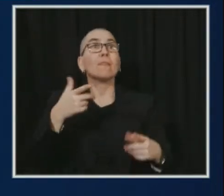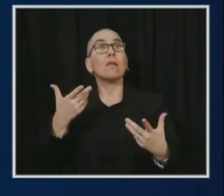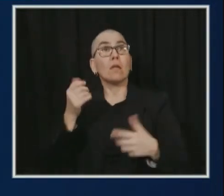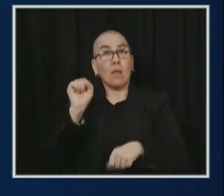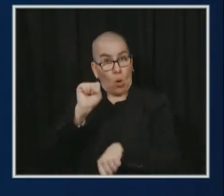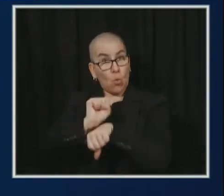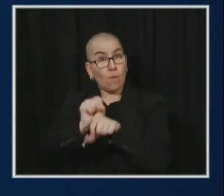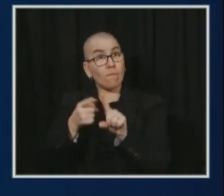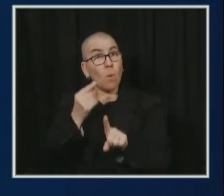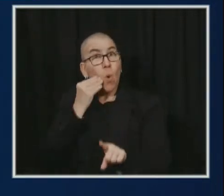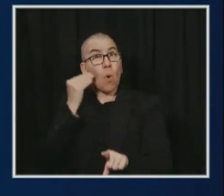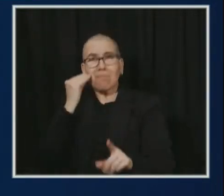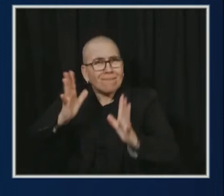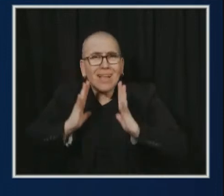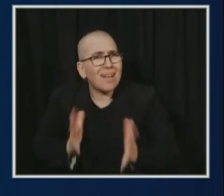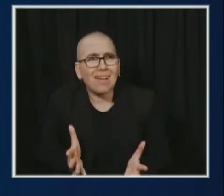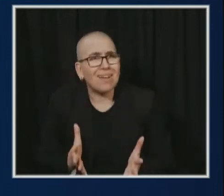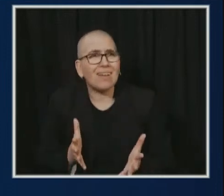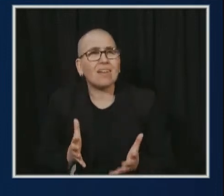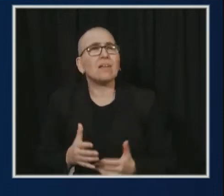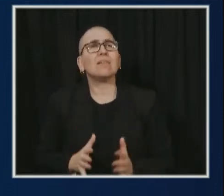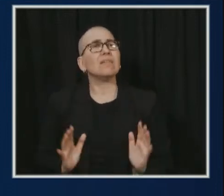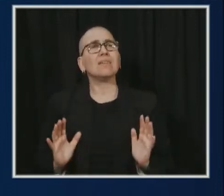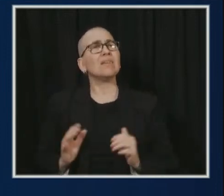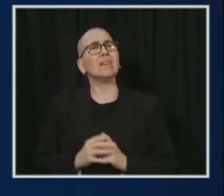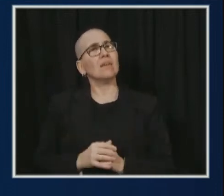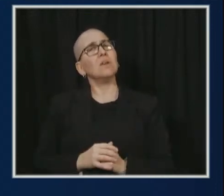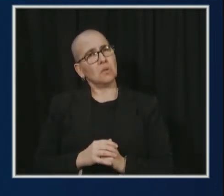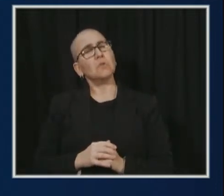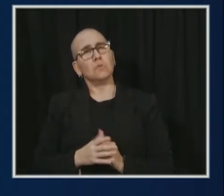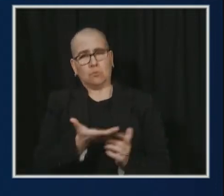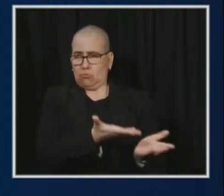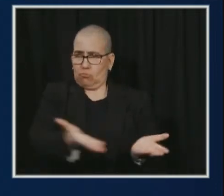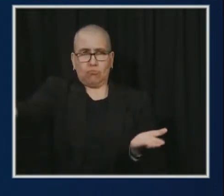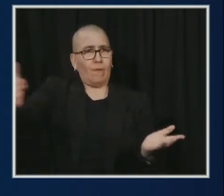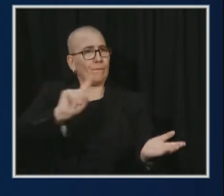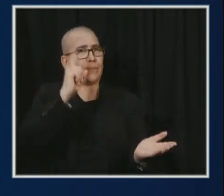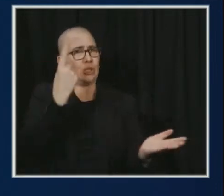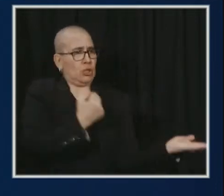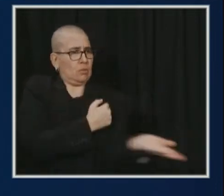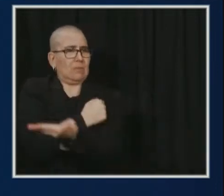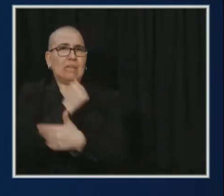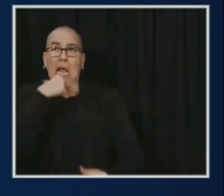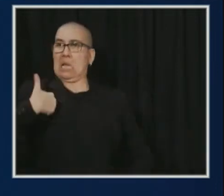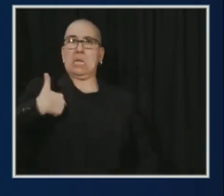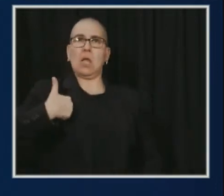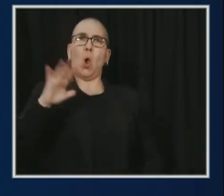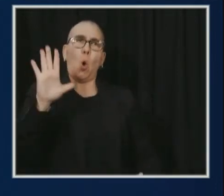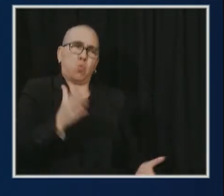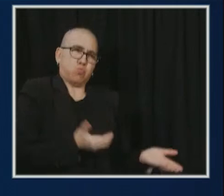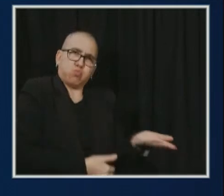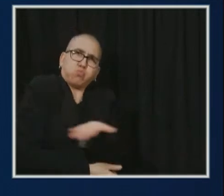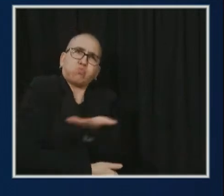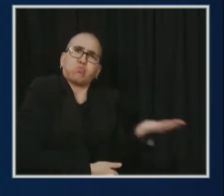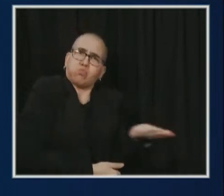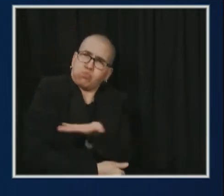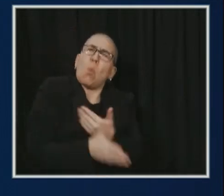line. Just do that courteous Minnesota things and let a few others get in line. Your time will come up, and it will come up faster than you